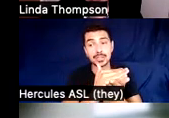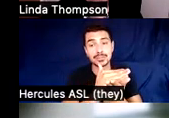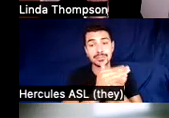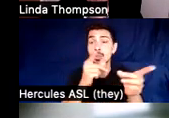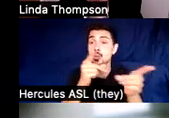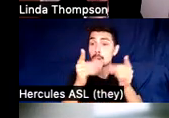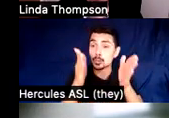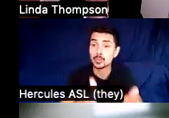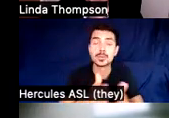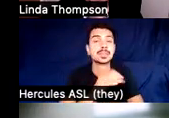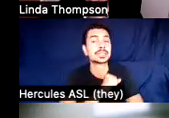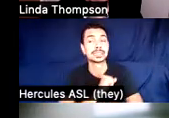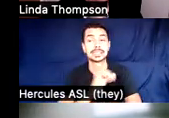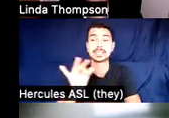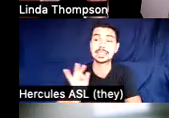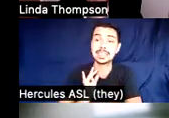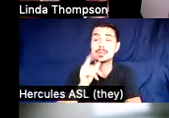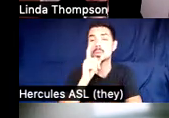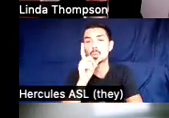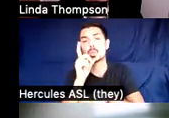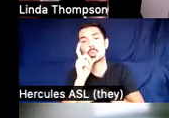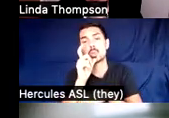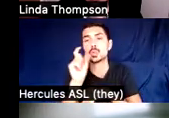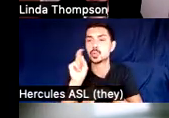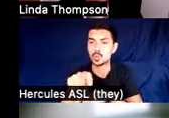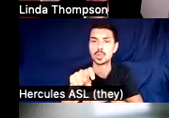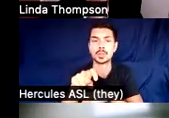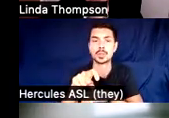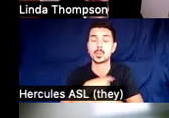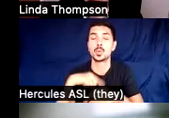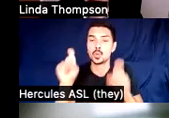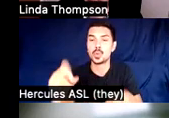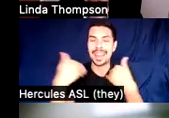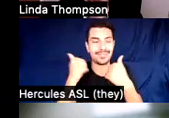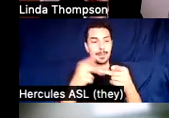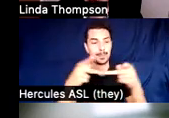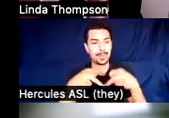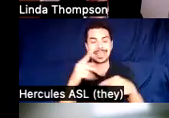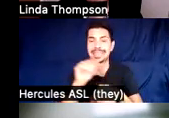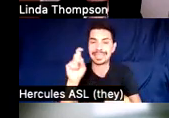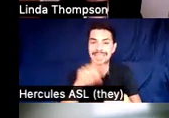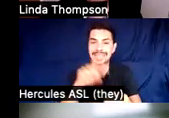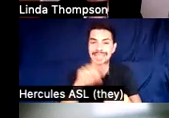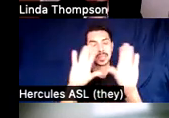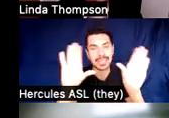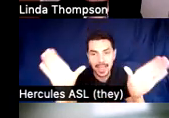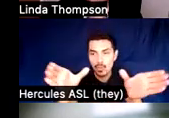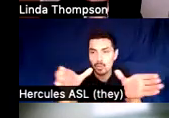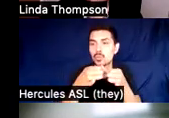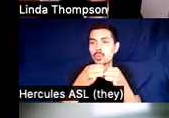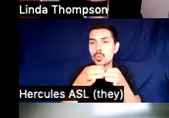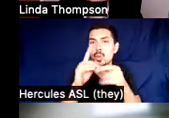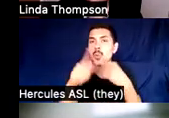and staff. We should have a place to have time together where we're not